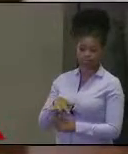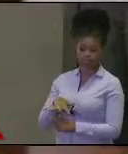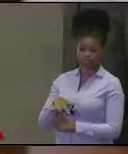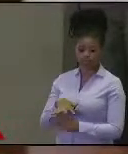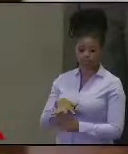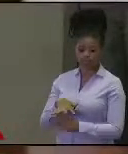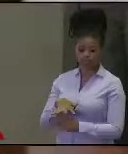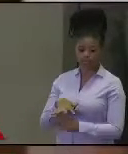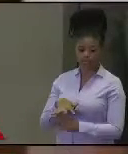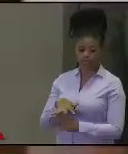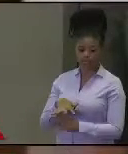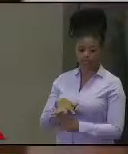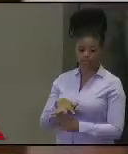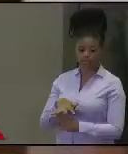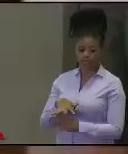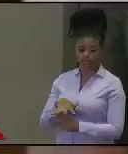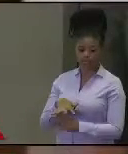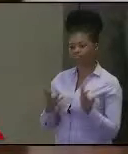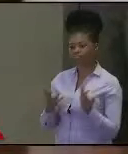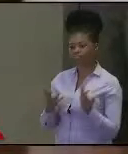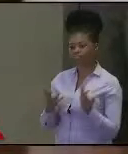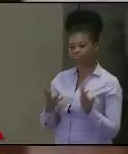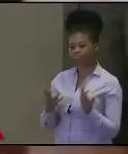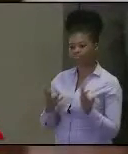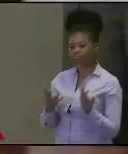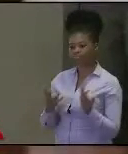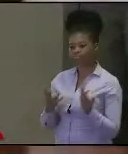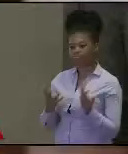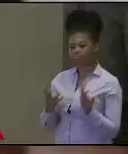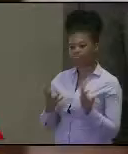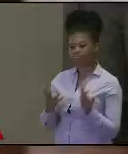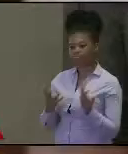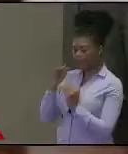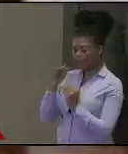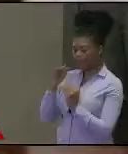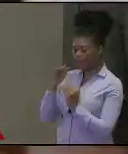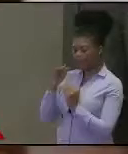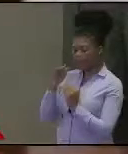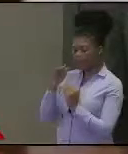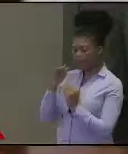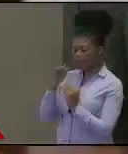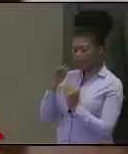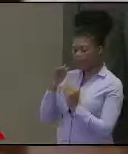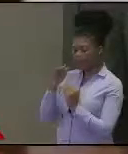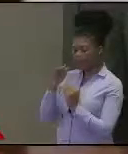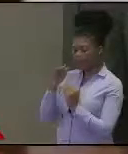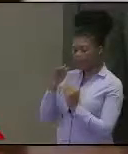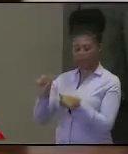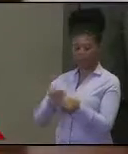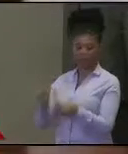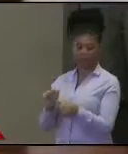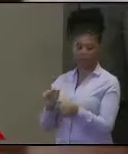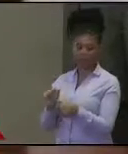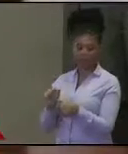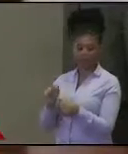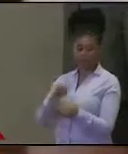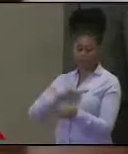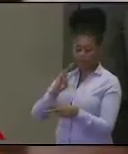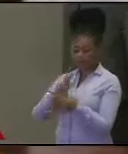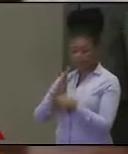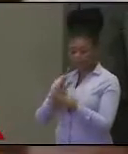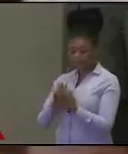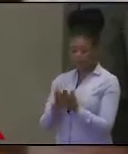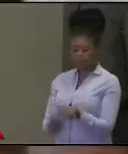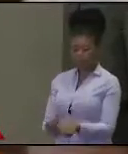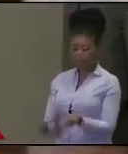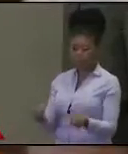Yabona ke kwelinye icala ungakucimba kule meko sikuyo ye-equitable strategy ngoku ingathi noba yayibhetere because oomama nabantwana